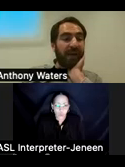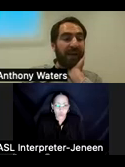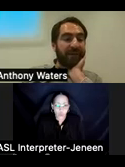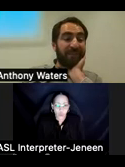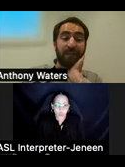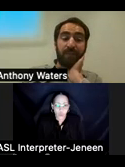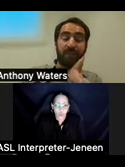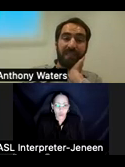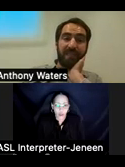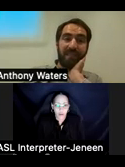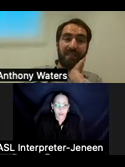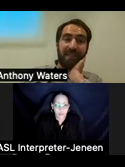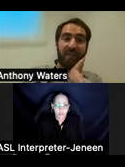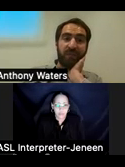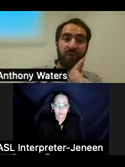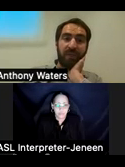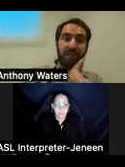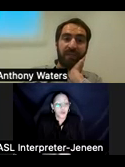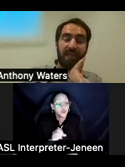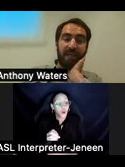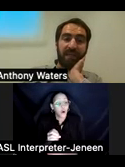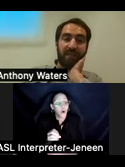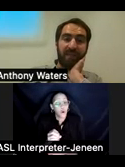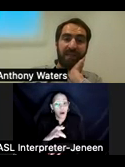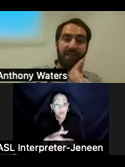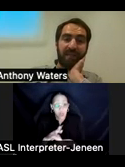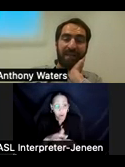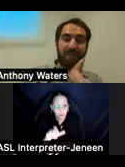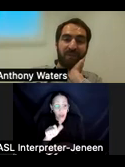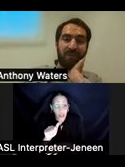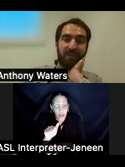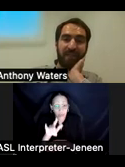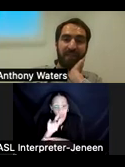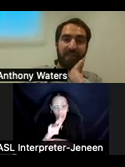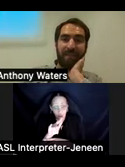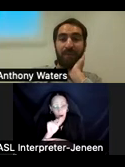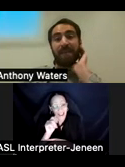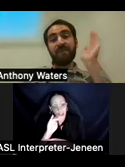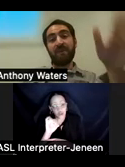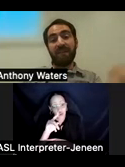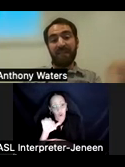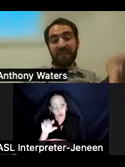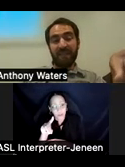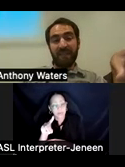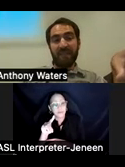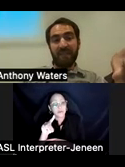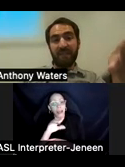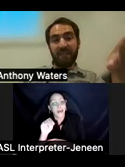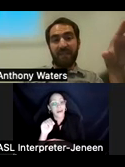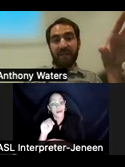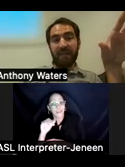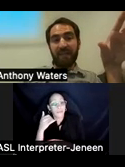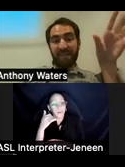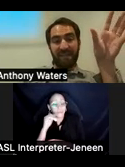So available in the Android App Store and the Apple App Store is an